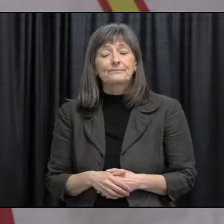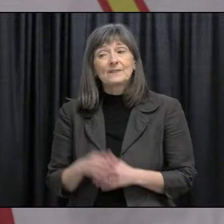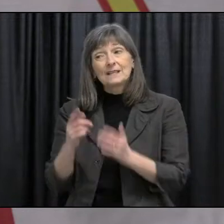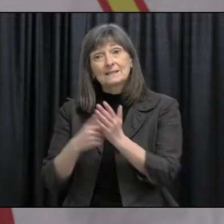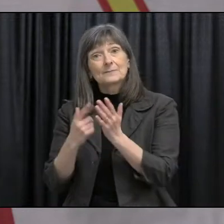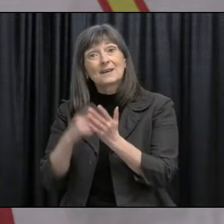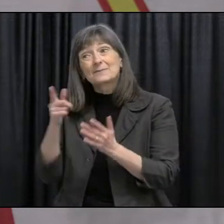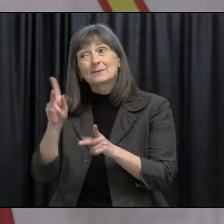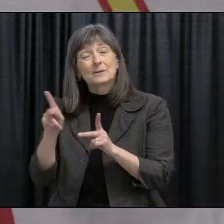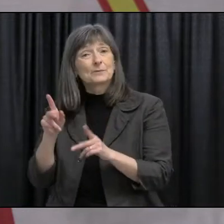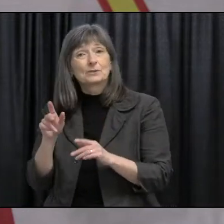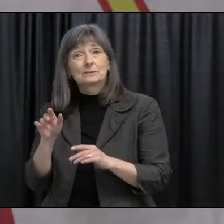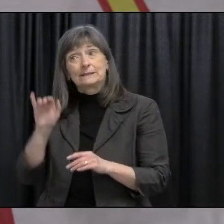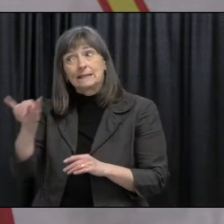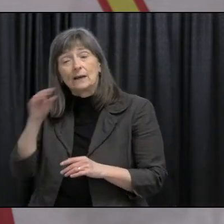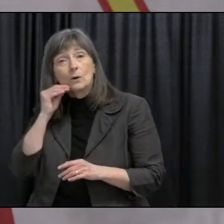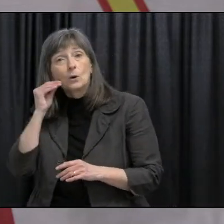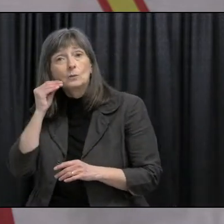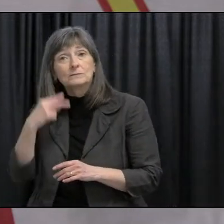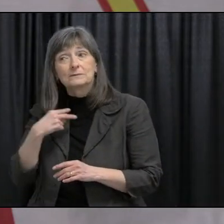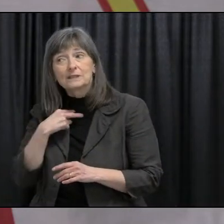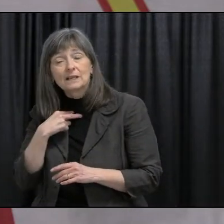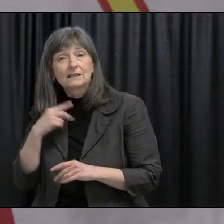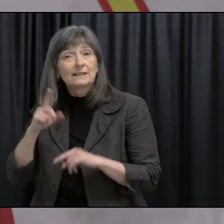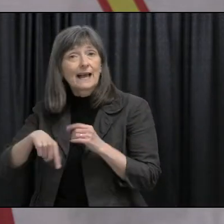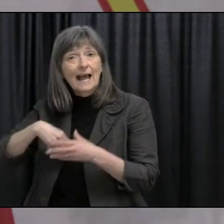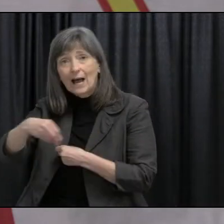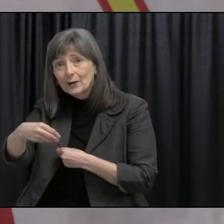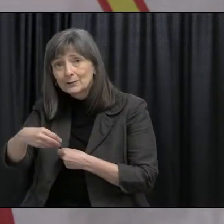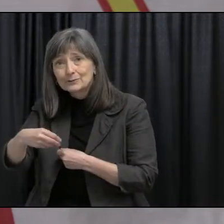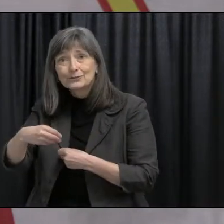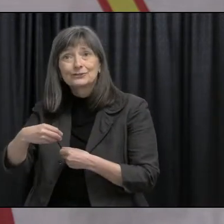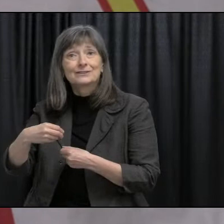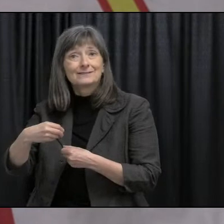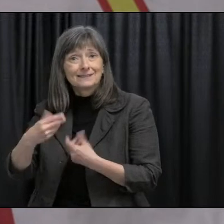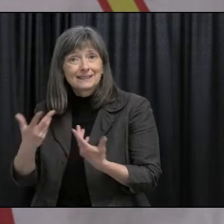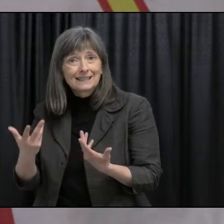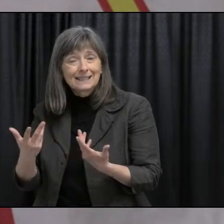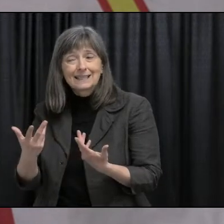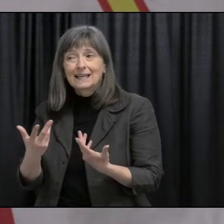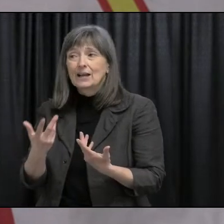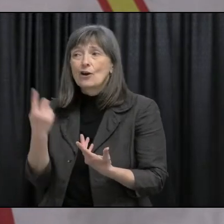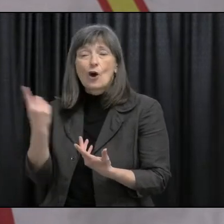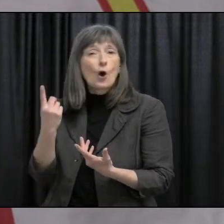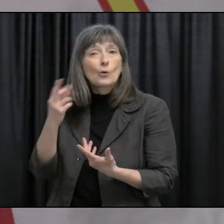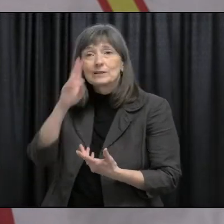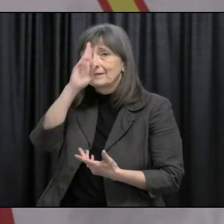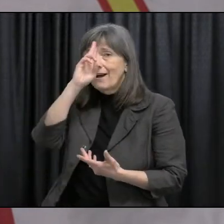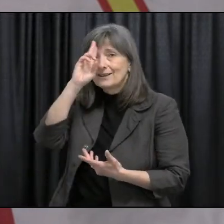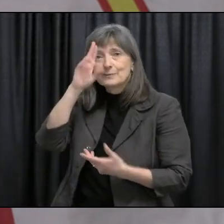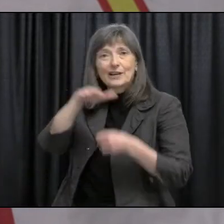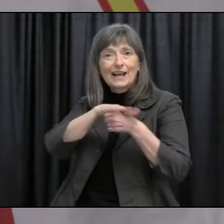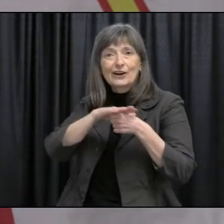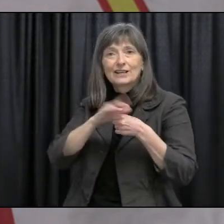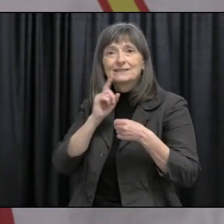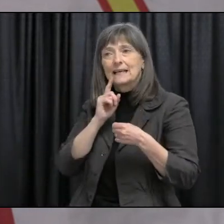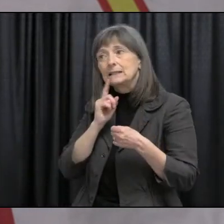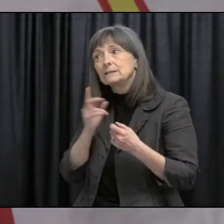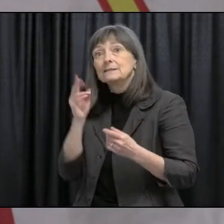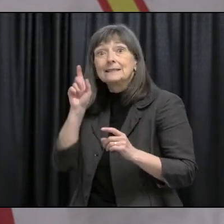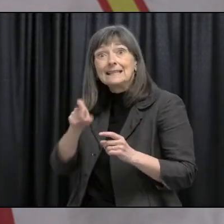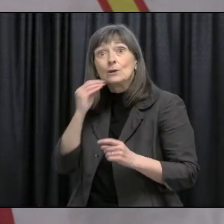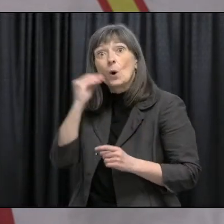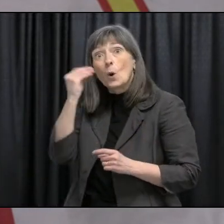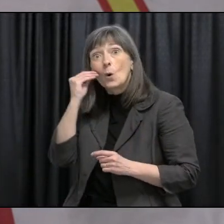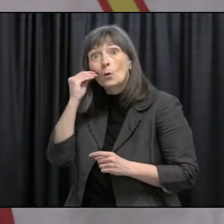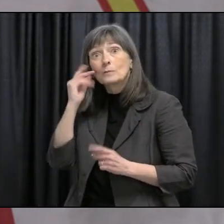mobility issues, and our RHAs are steadily working through those people who may need home visits